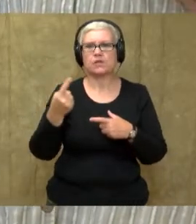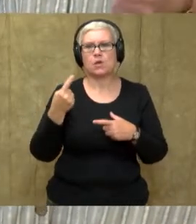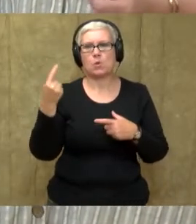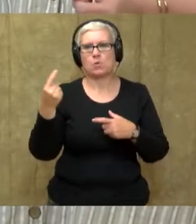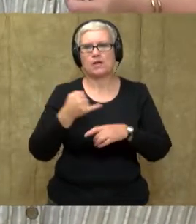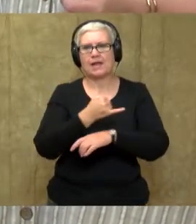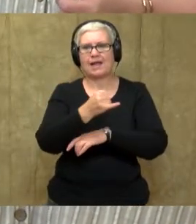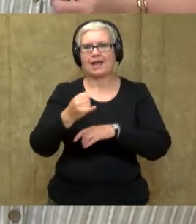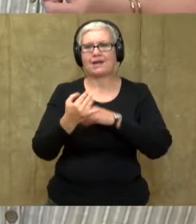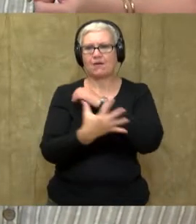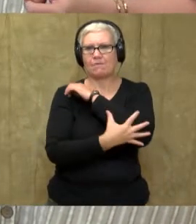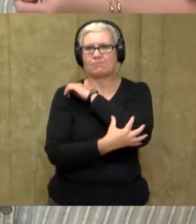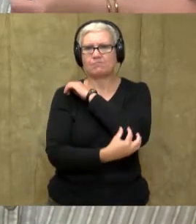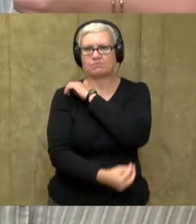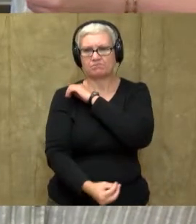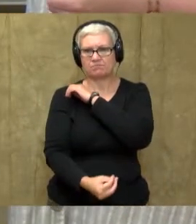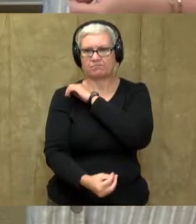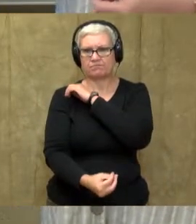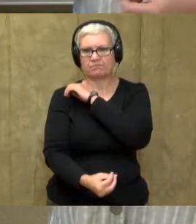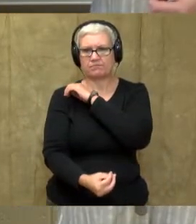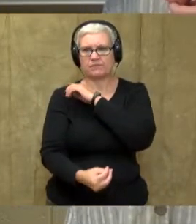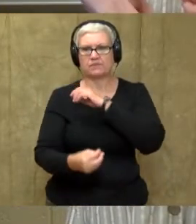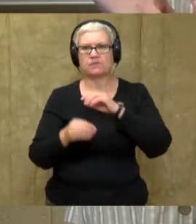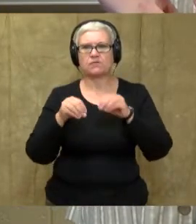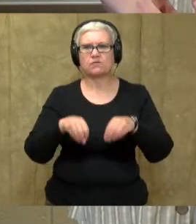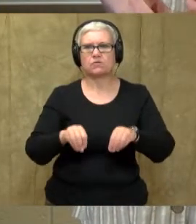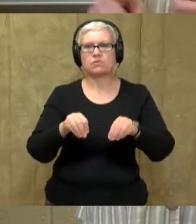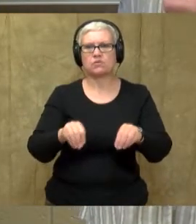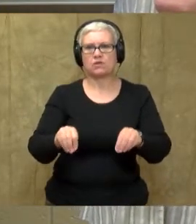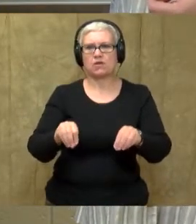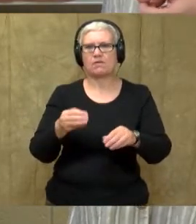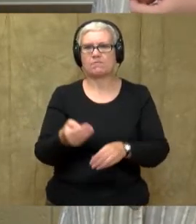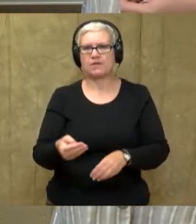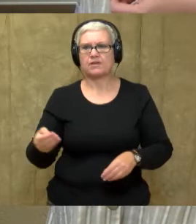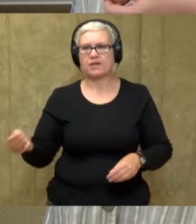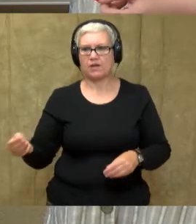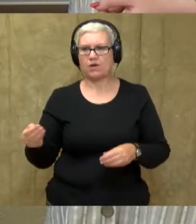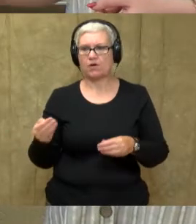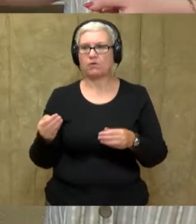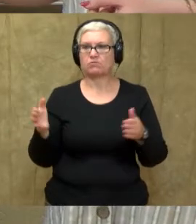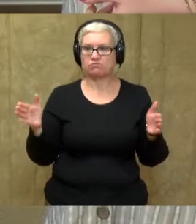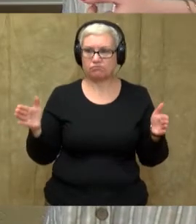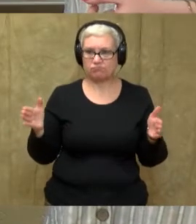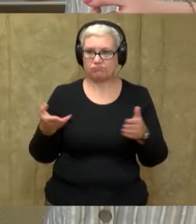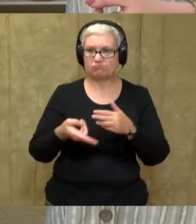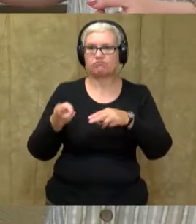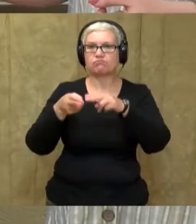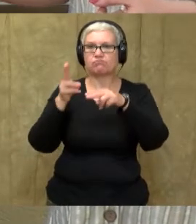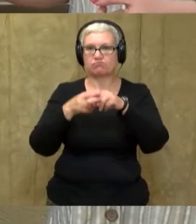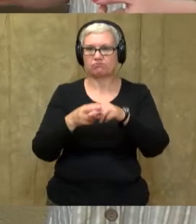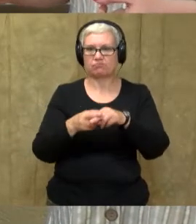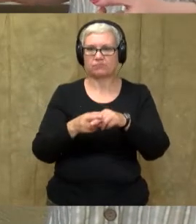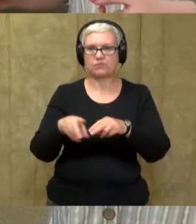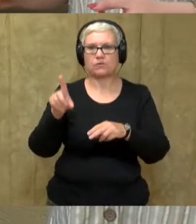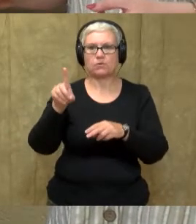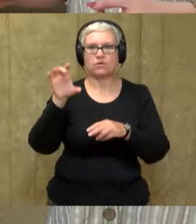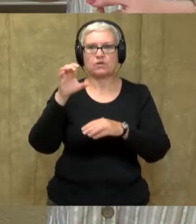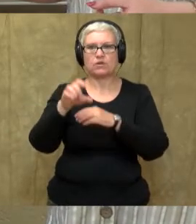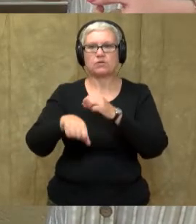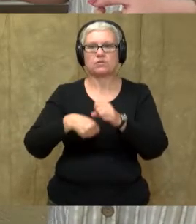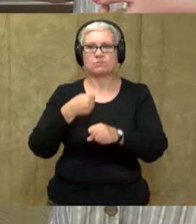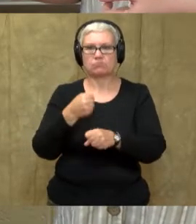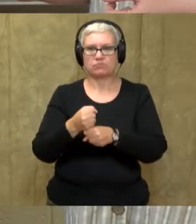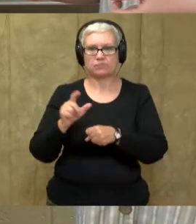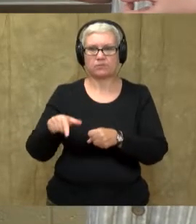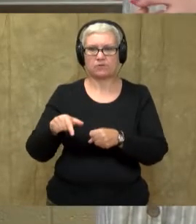material prosperity. 100 years later, the Negro is still languished in the corners of American society